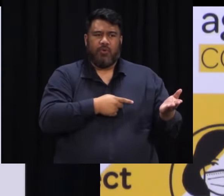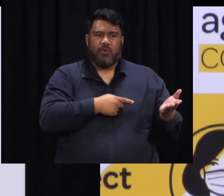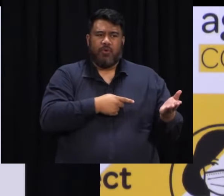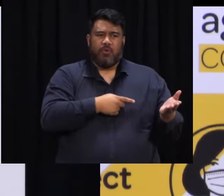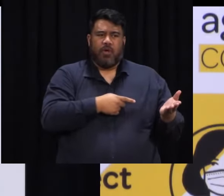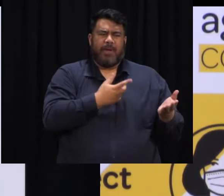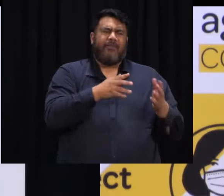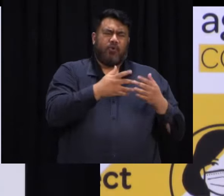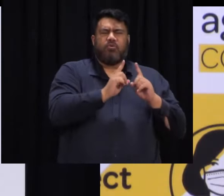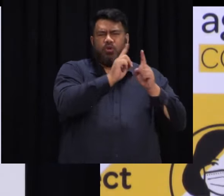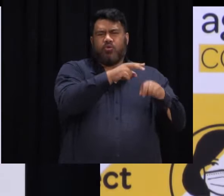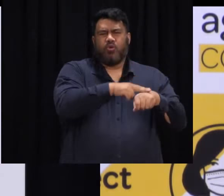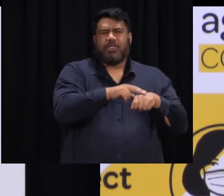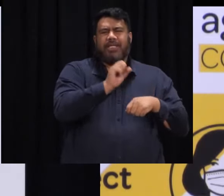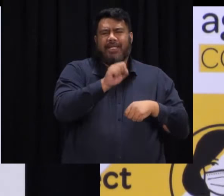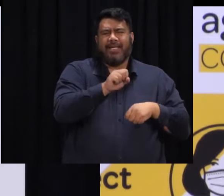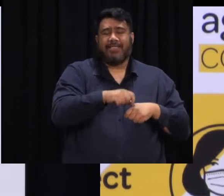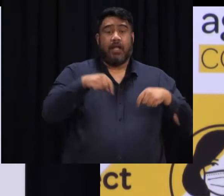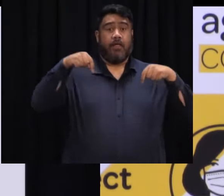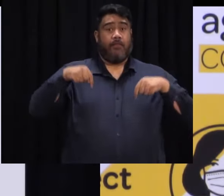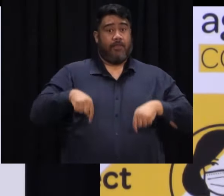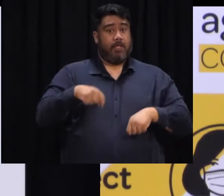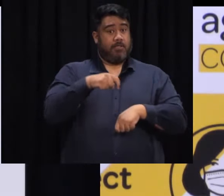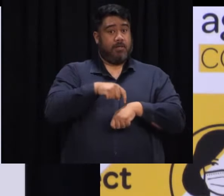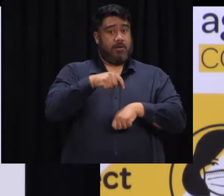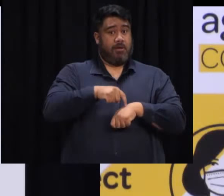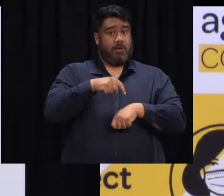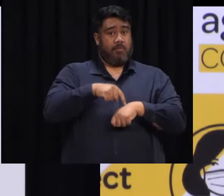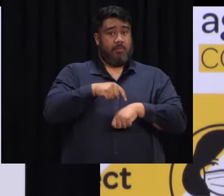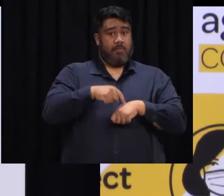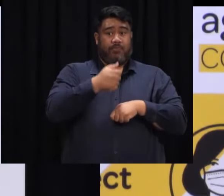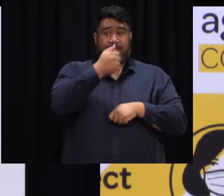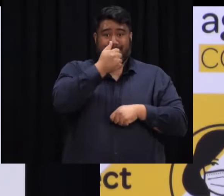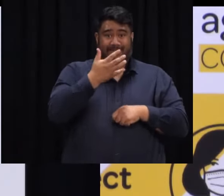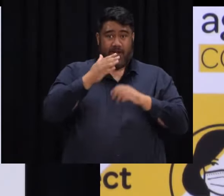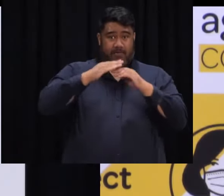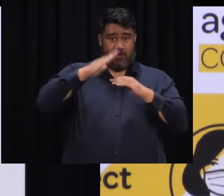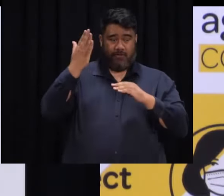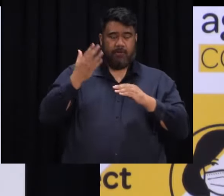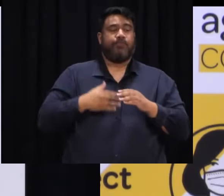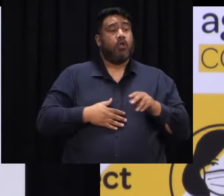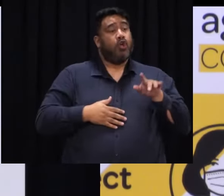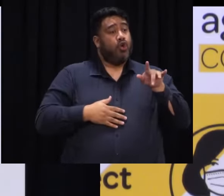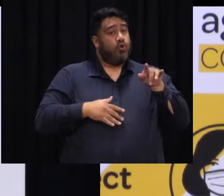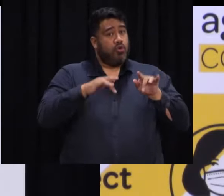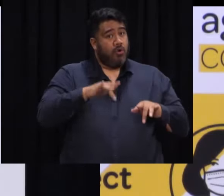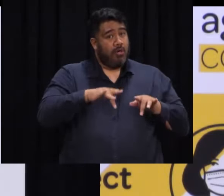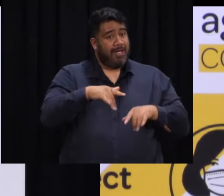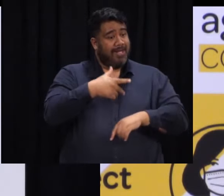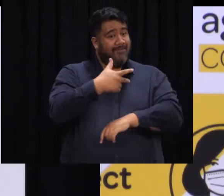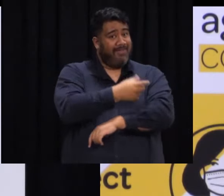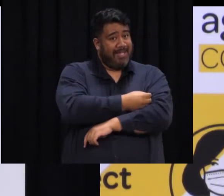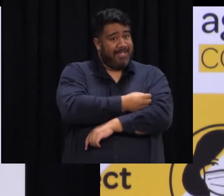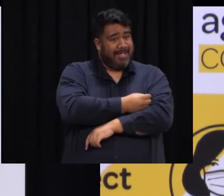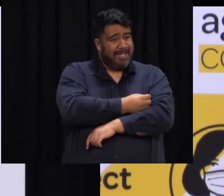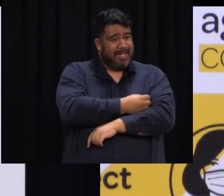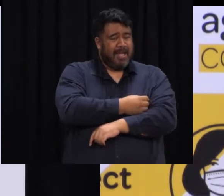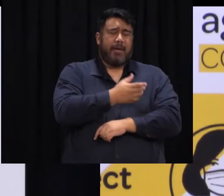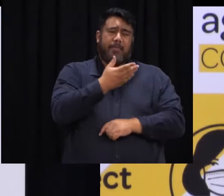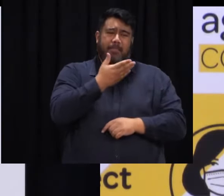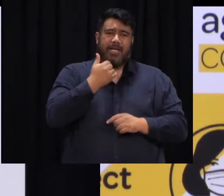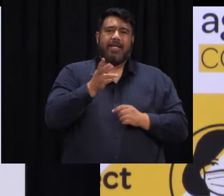health appointments. Here, what I'm asking again is until they have sought and received vaccination to take up